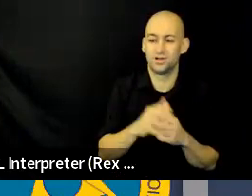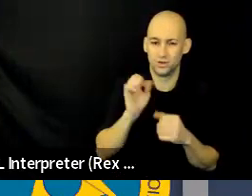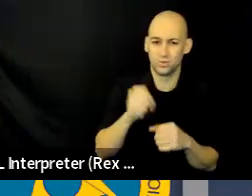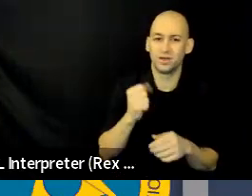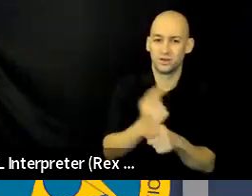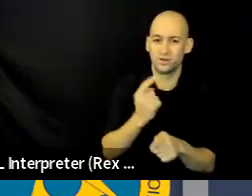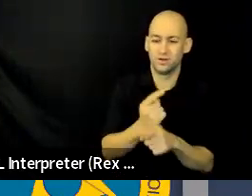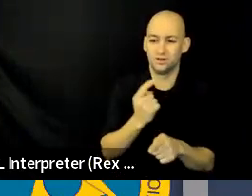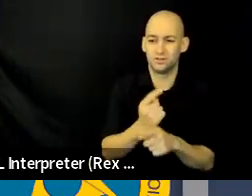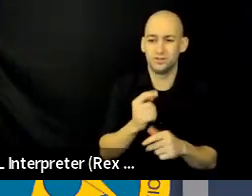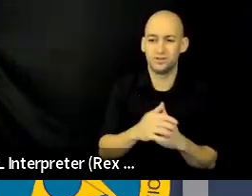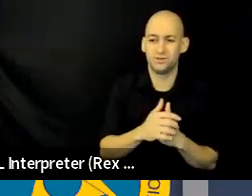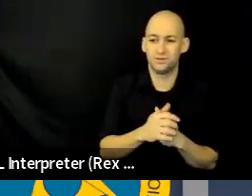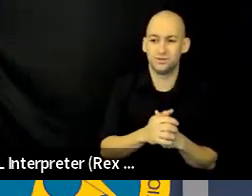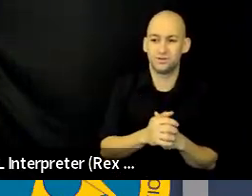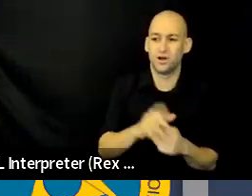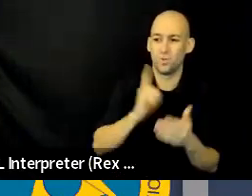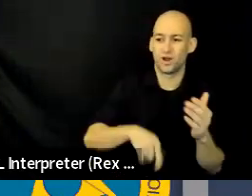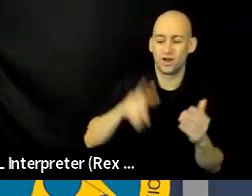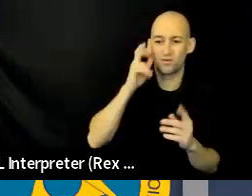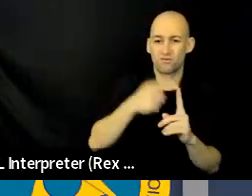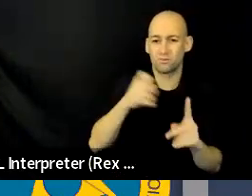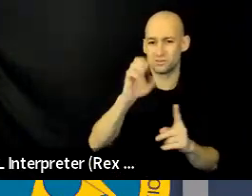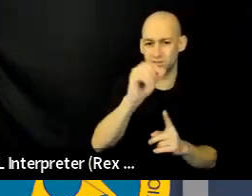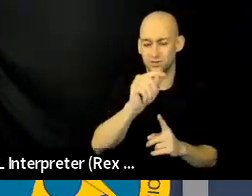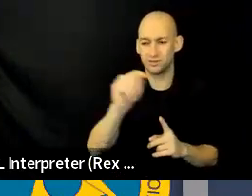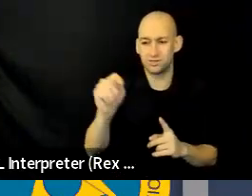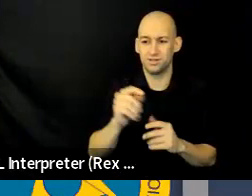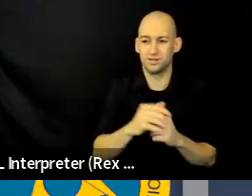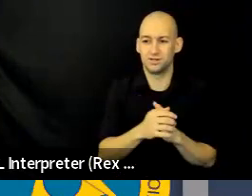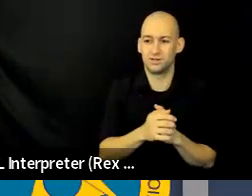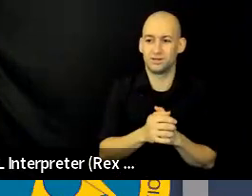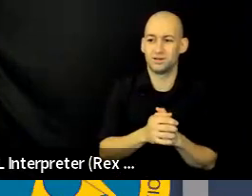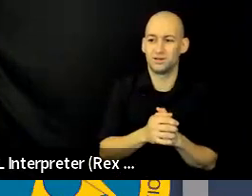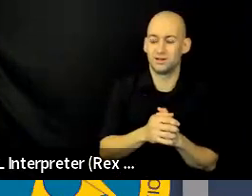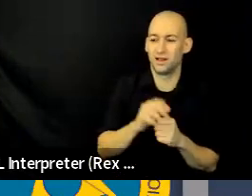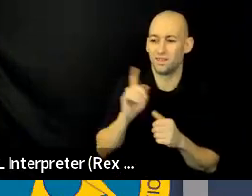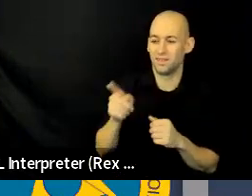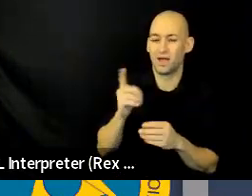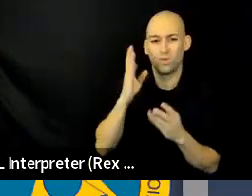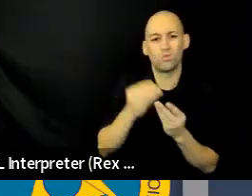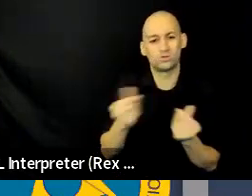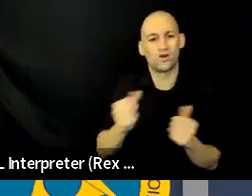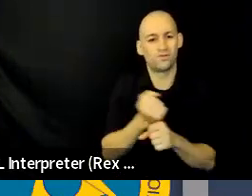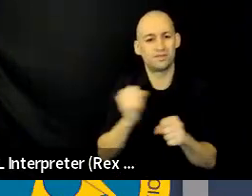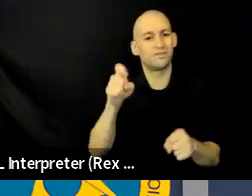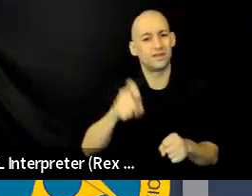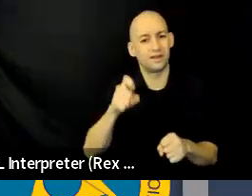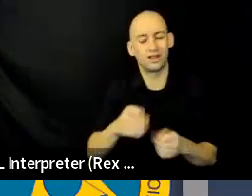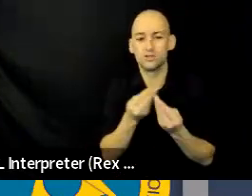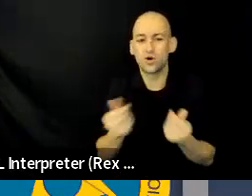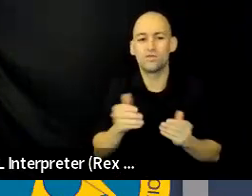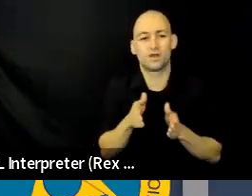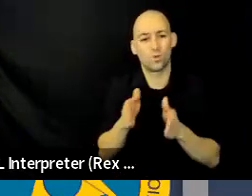what I've heard. What I've heard from Scott is that this project does solve that safety need. And it solves it in a